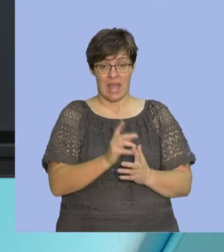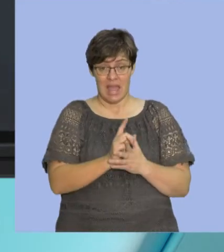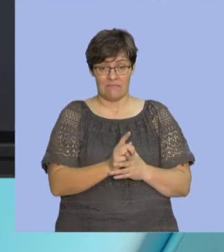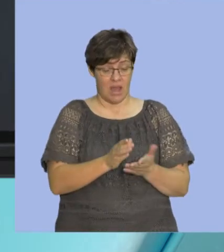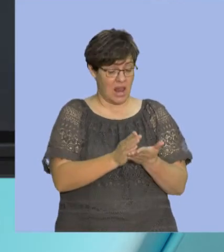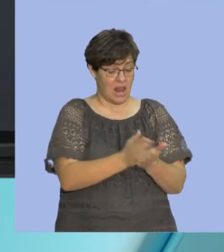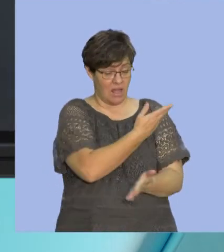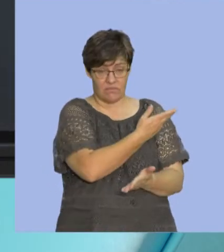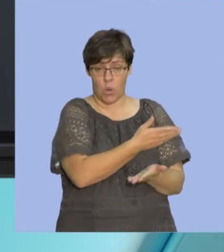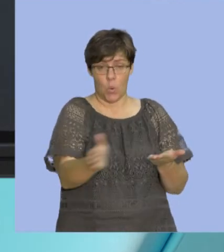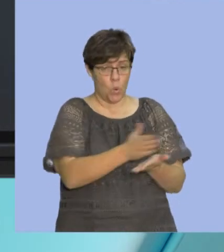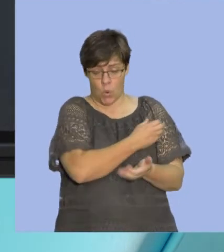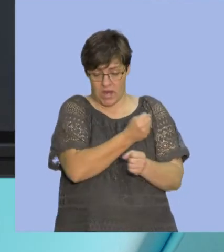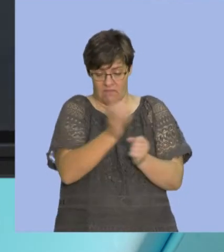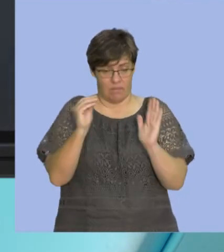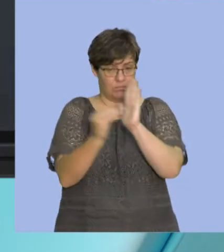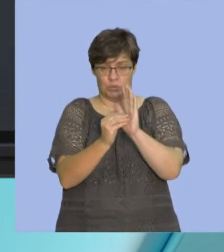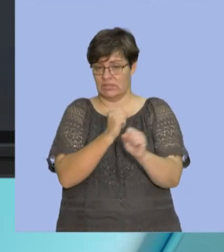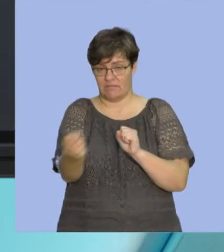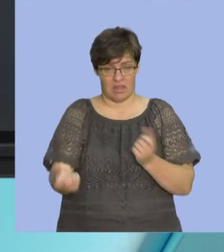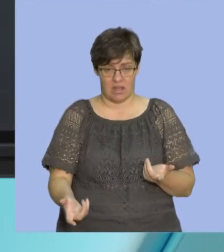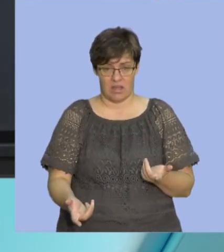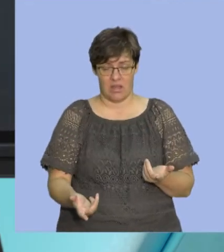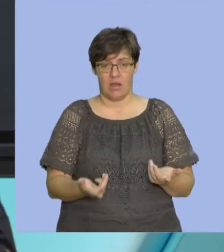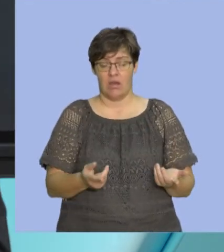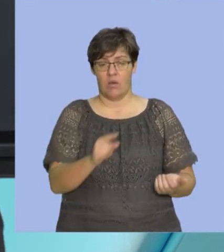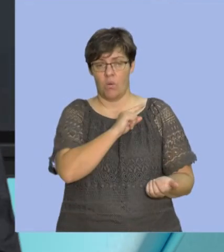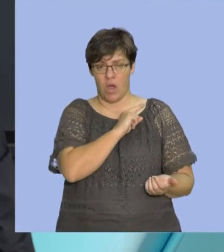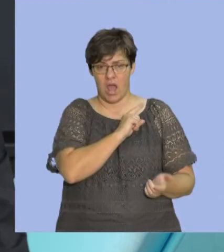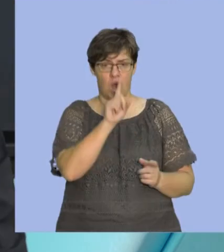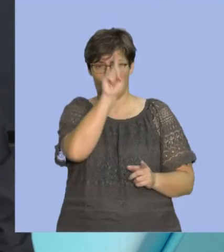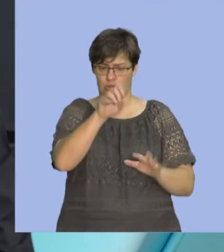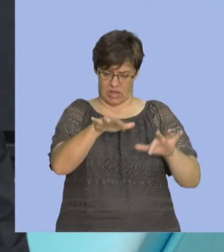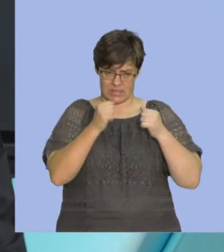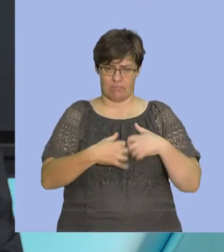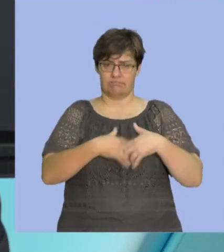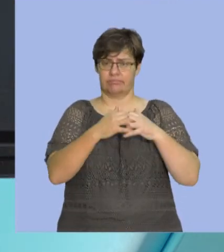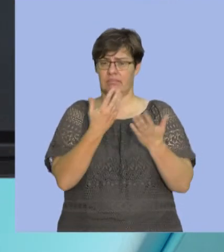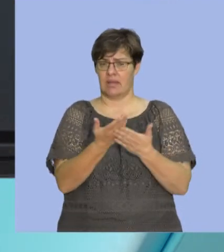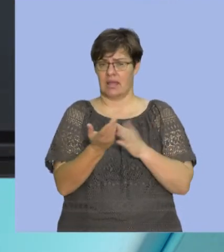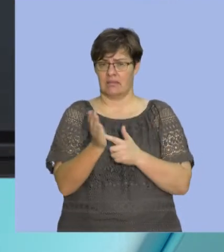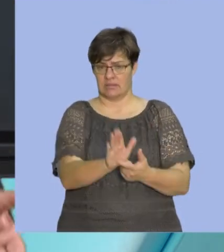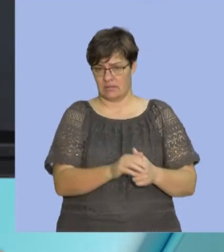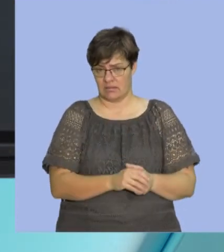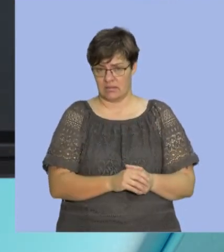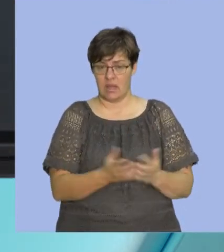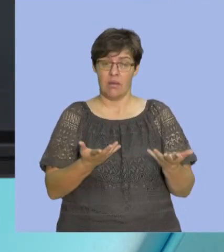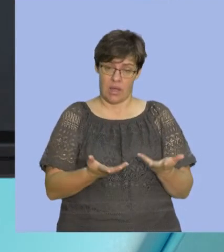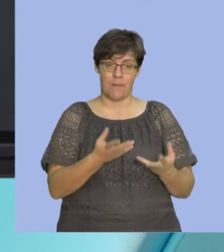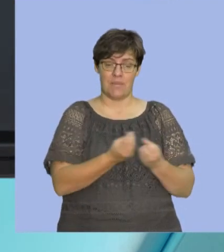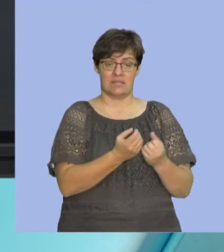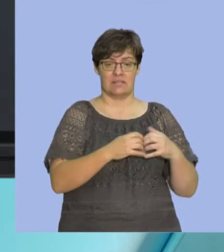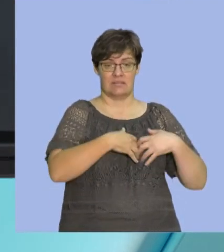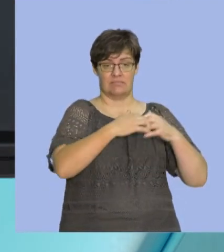is left out in totality, because you could get this as a question in the exams, an invoice